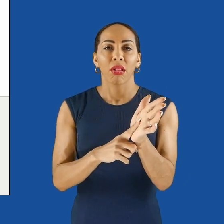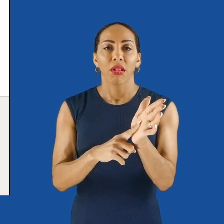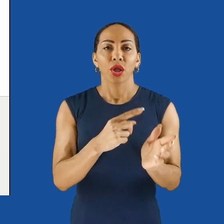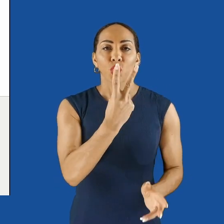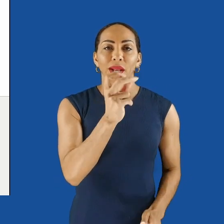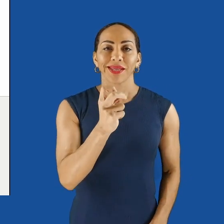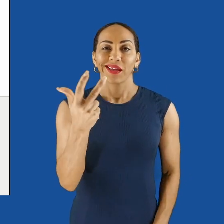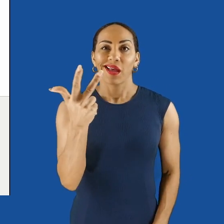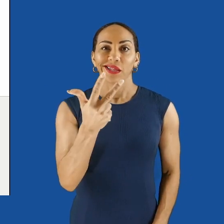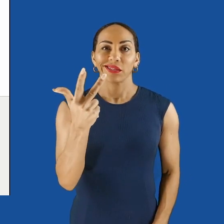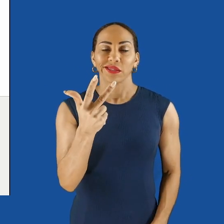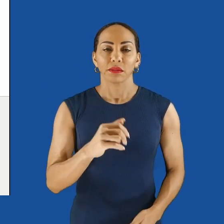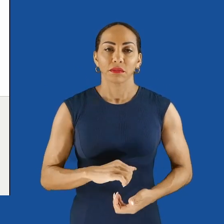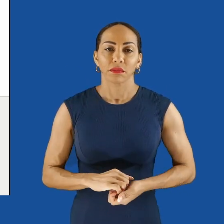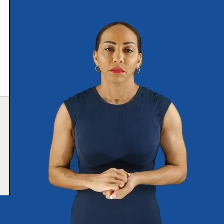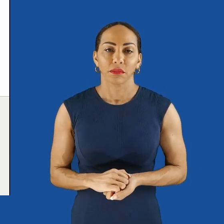2018.